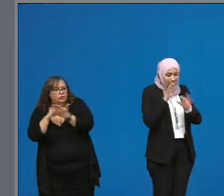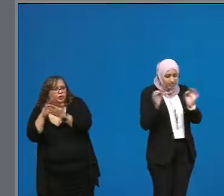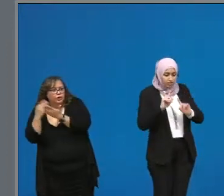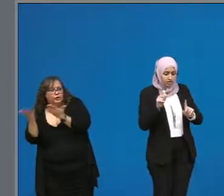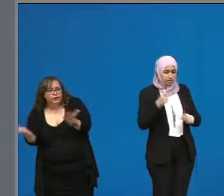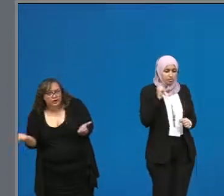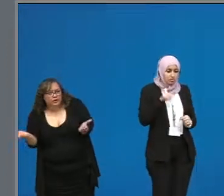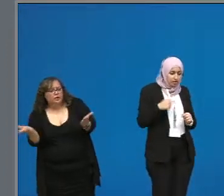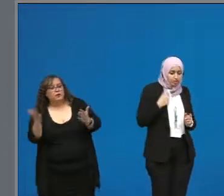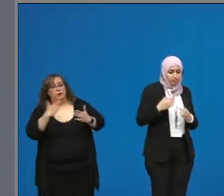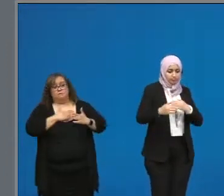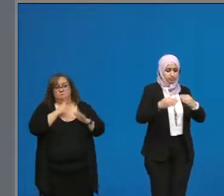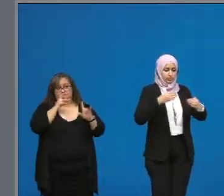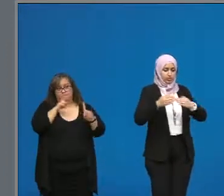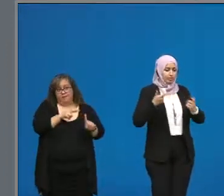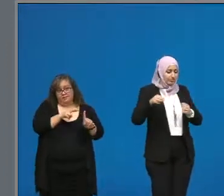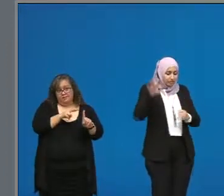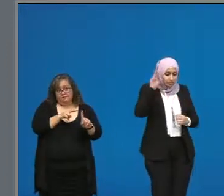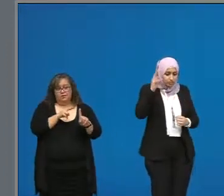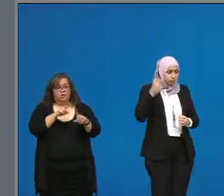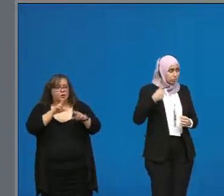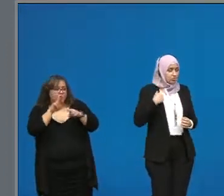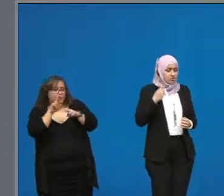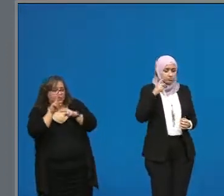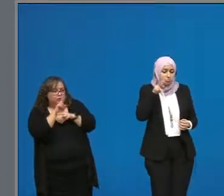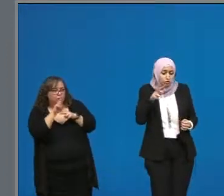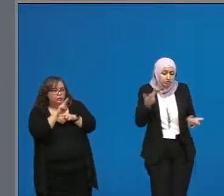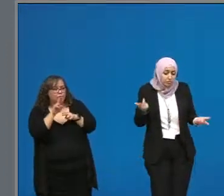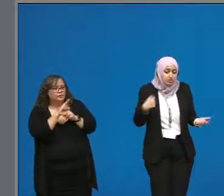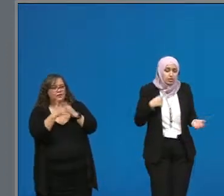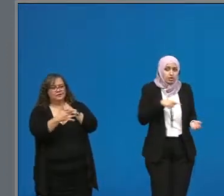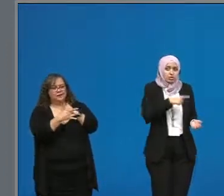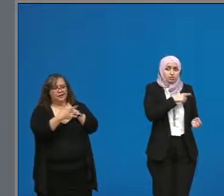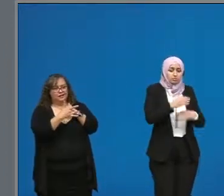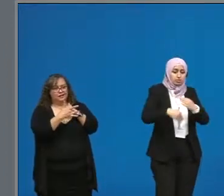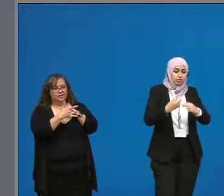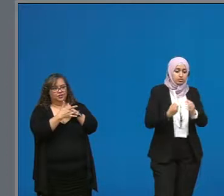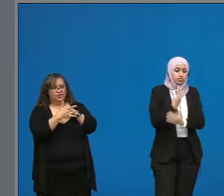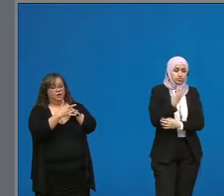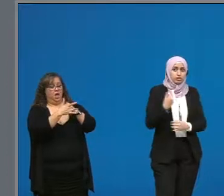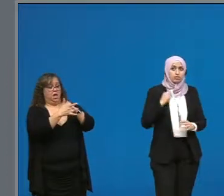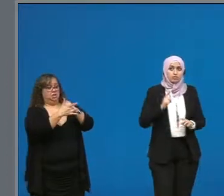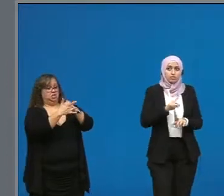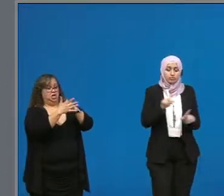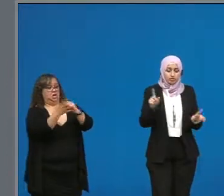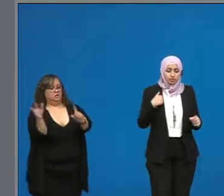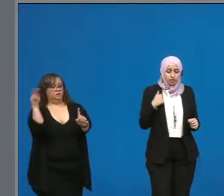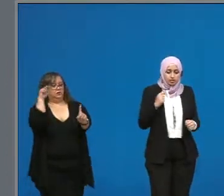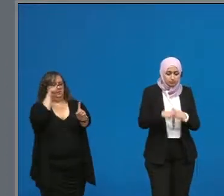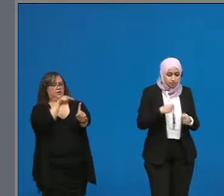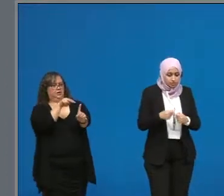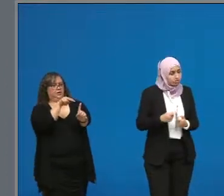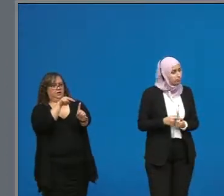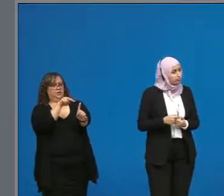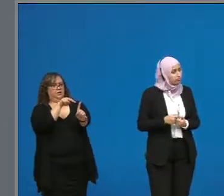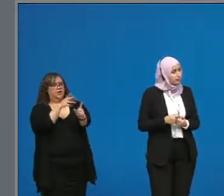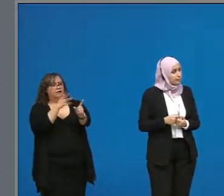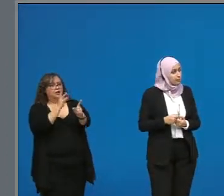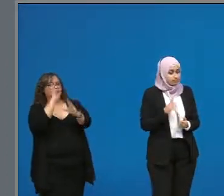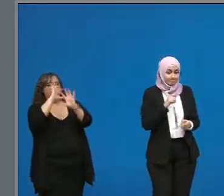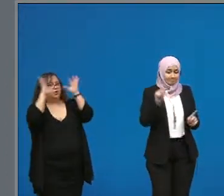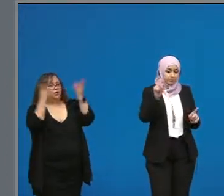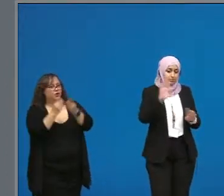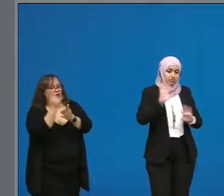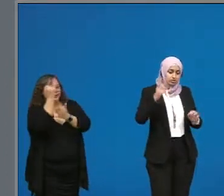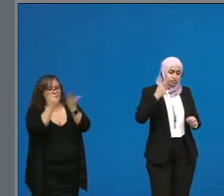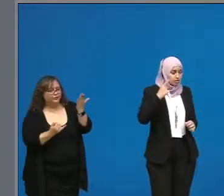perspective, we use technology, and we look at technology through the lens of universal design for learning. Sounds like a lot of work, sounds like a lot of brain power.